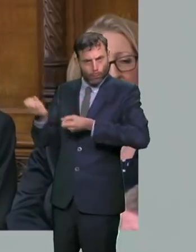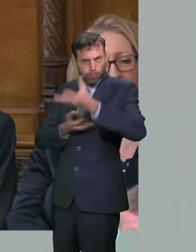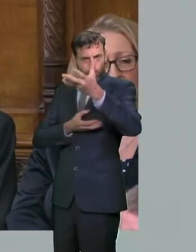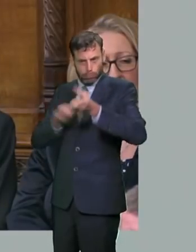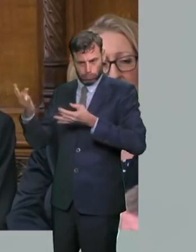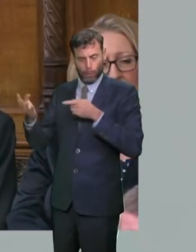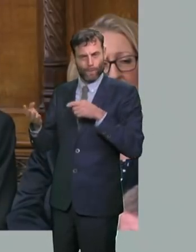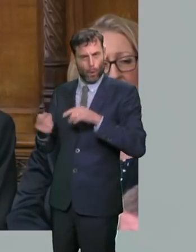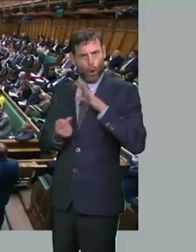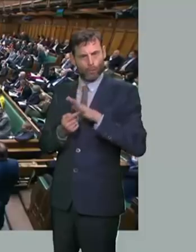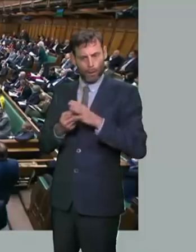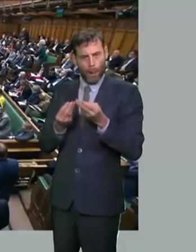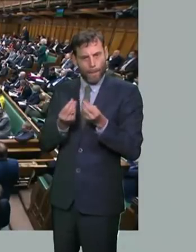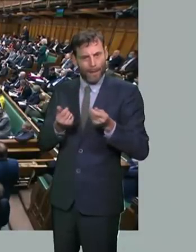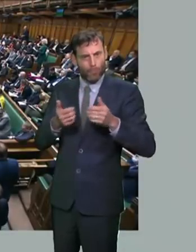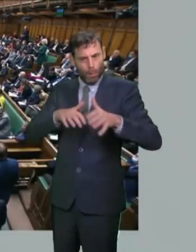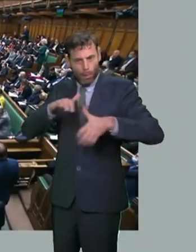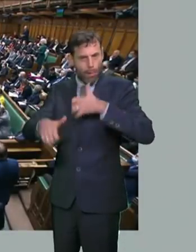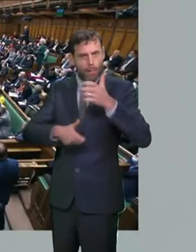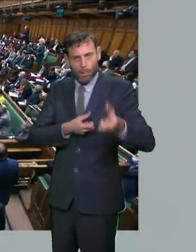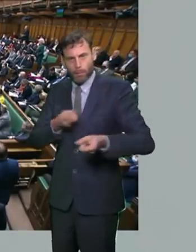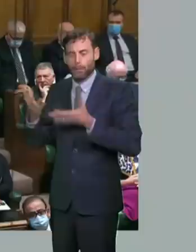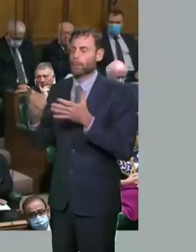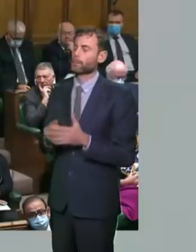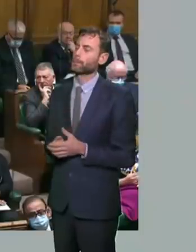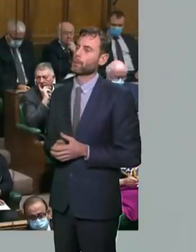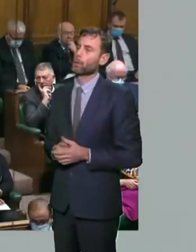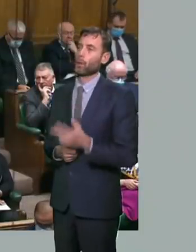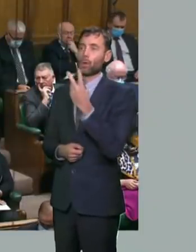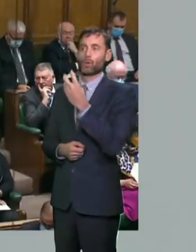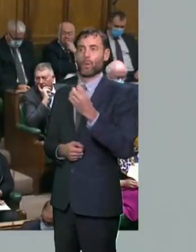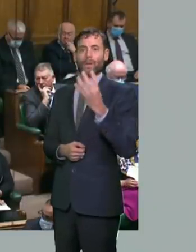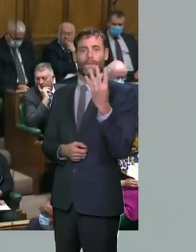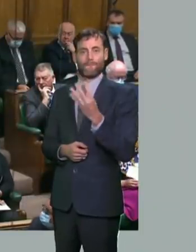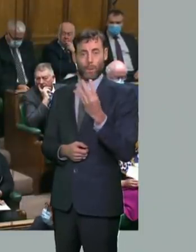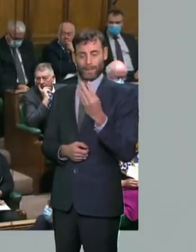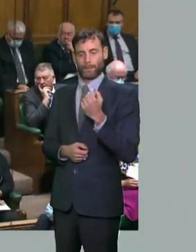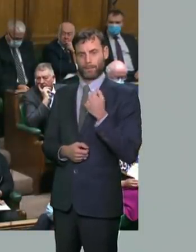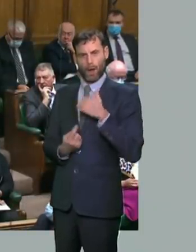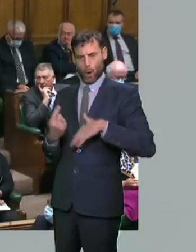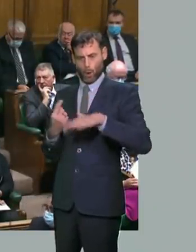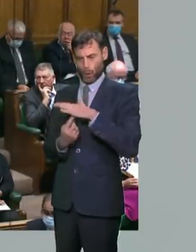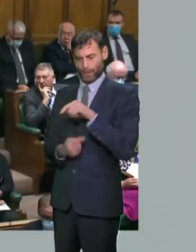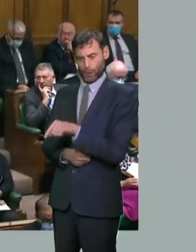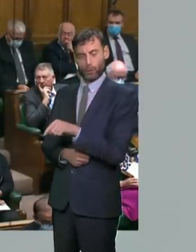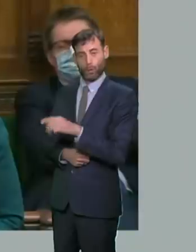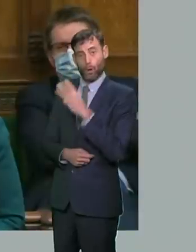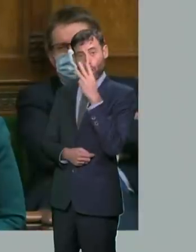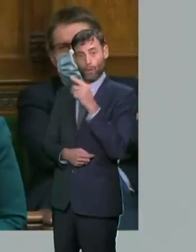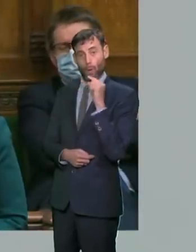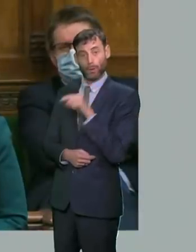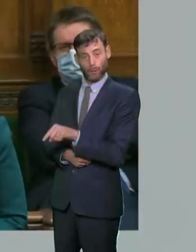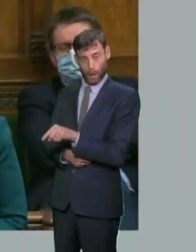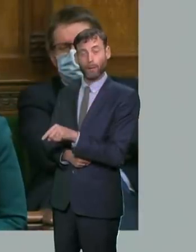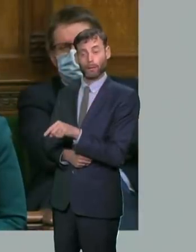here in the UK. Currents. Thank you, Mr. Speaker. In 2014, my constituent's three-year-old son, Freddie Hussey, was killed by an unsafe